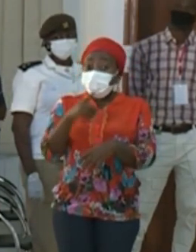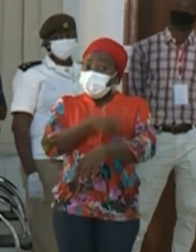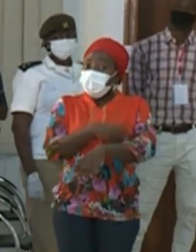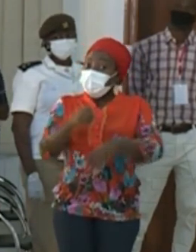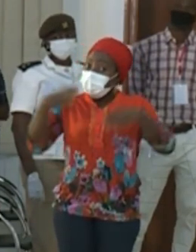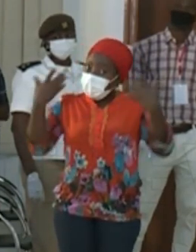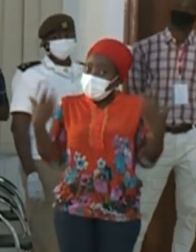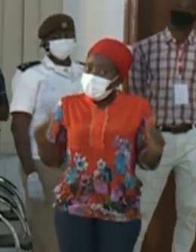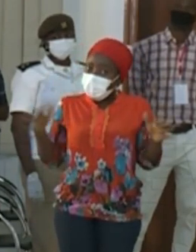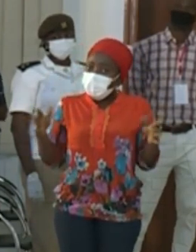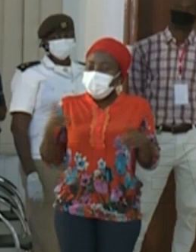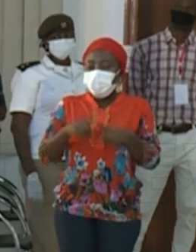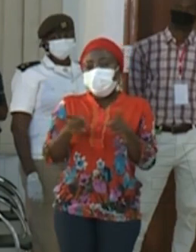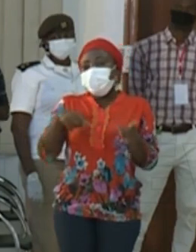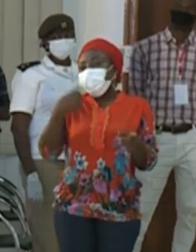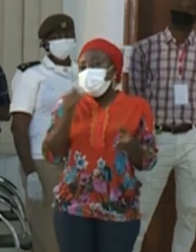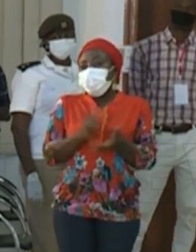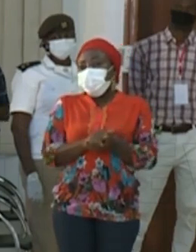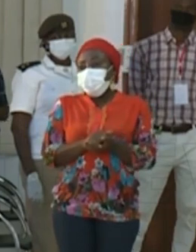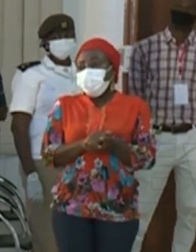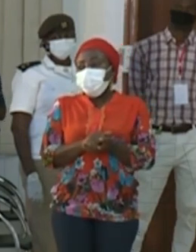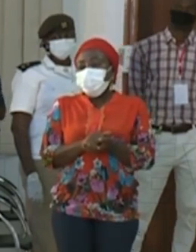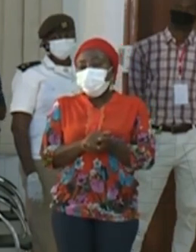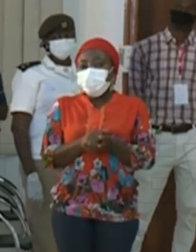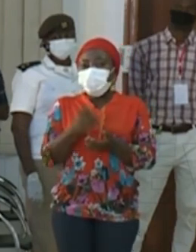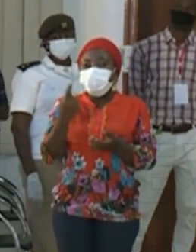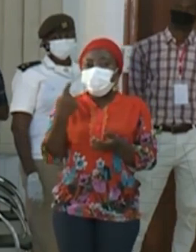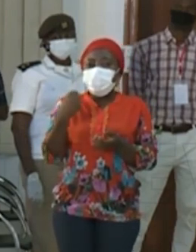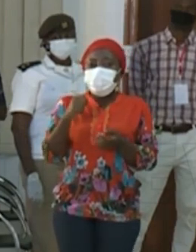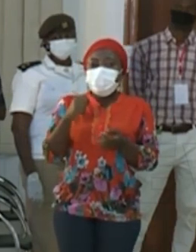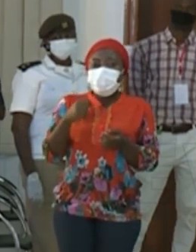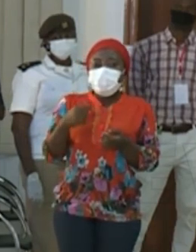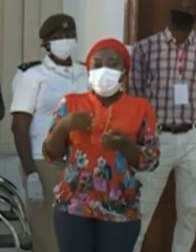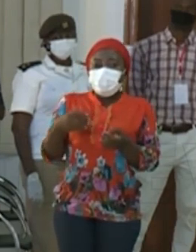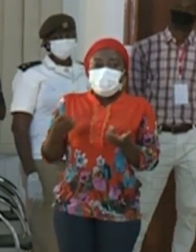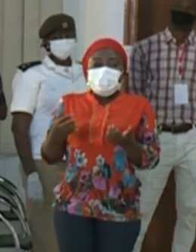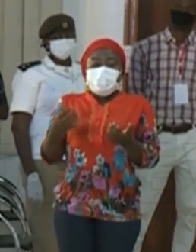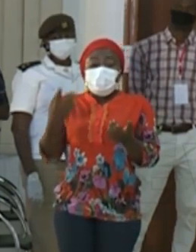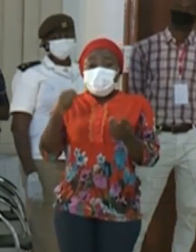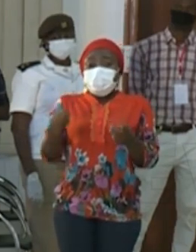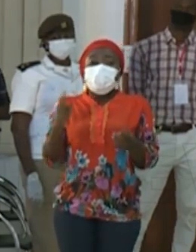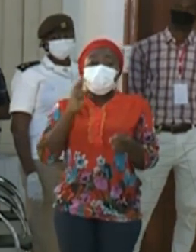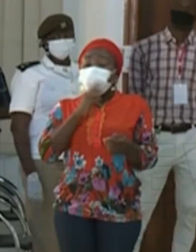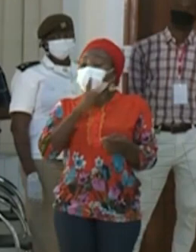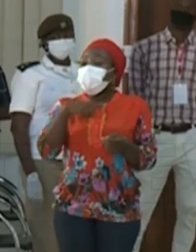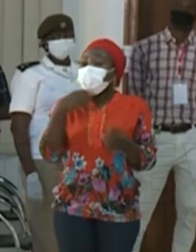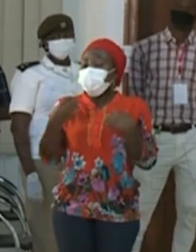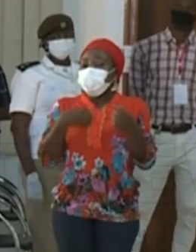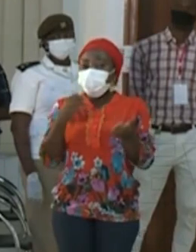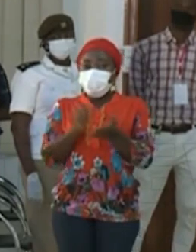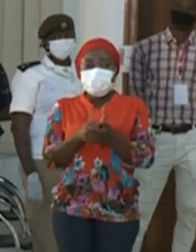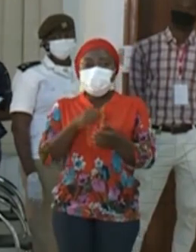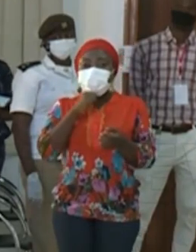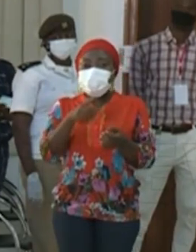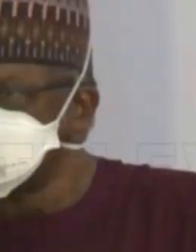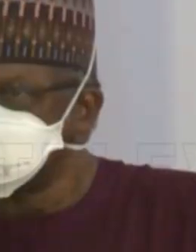elapsed. But they said the guest house is complaining that they are feeding, accommodation, everything has not been paid for. So